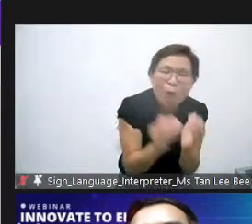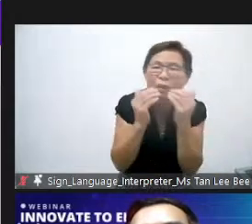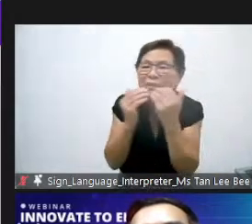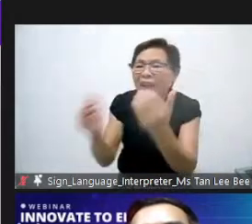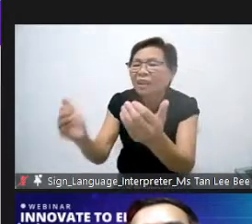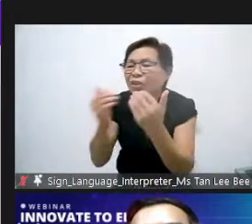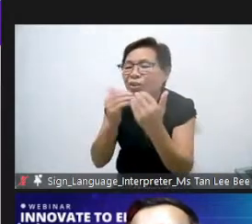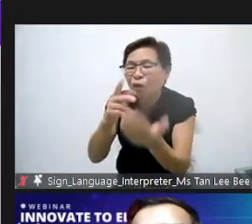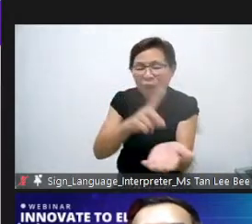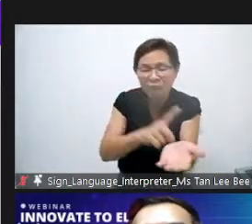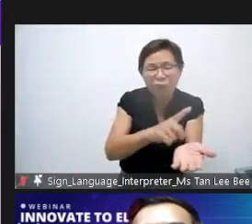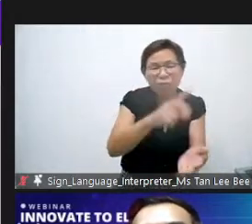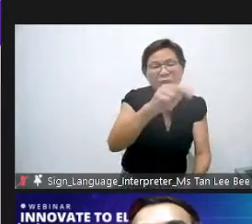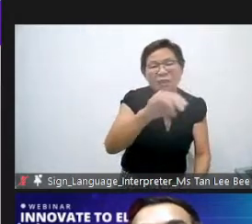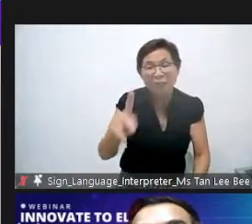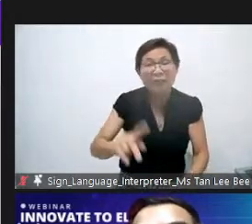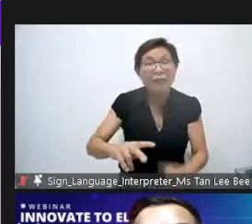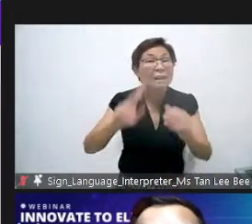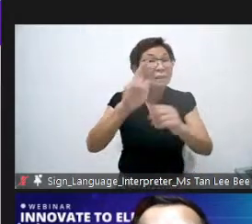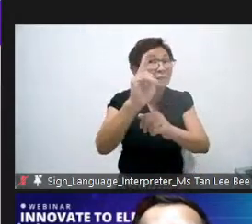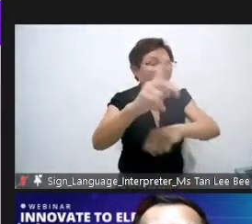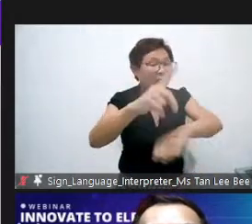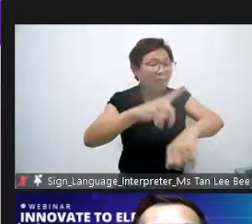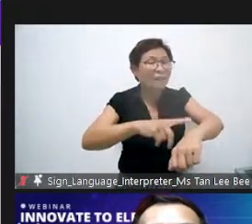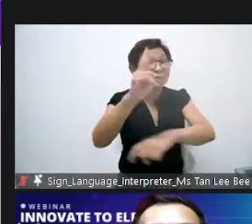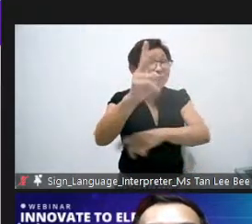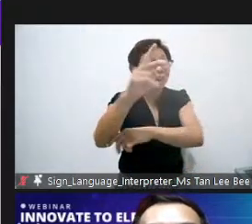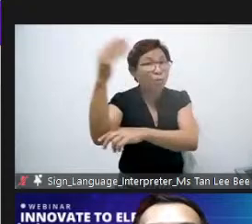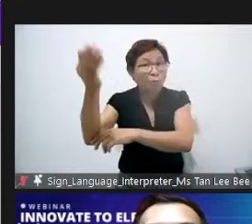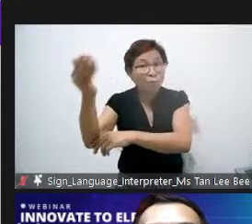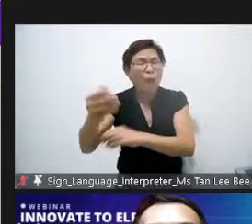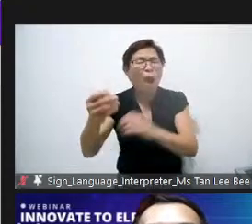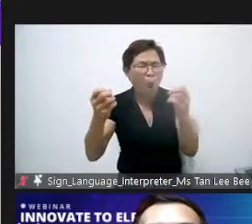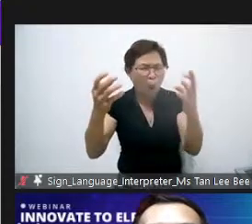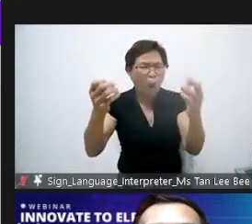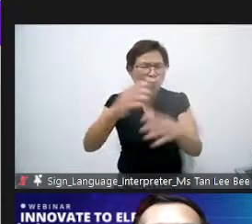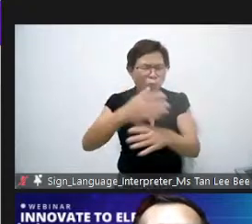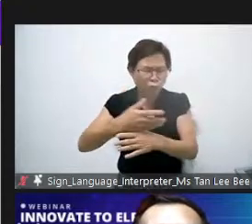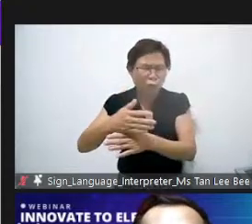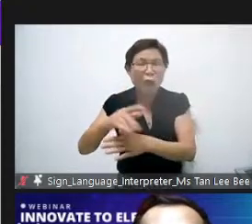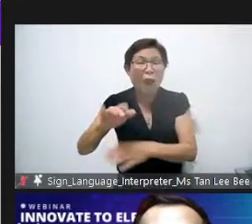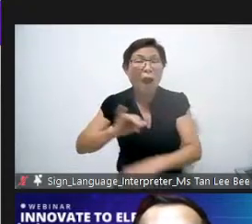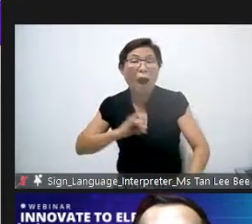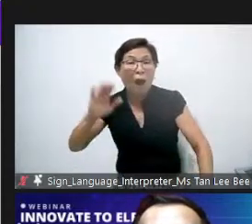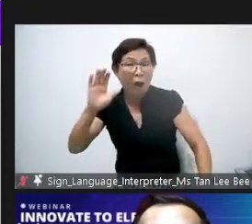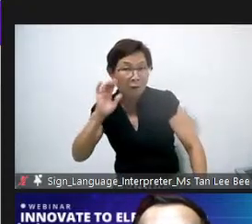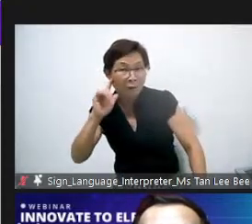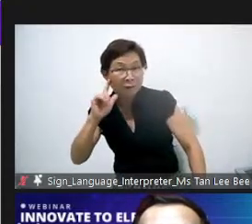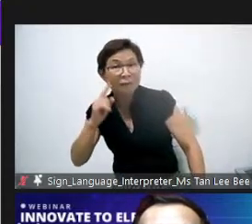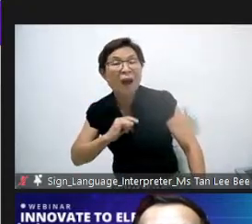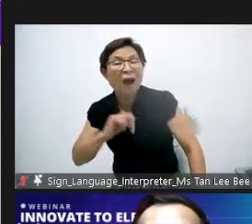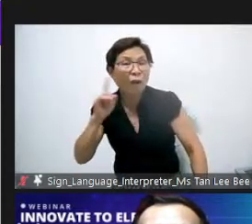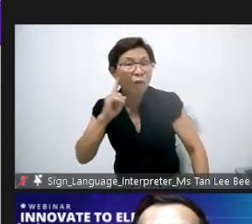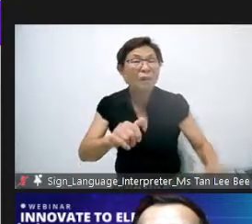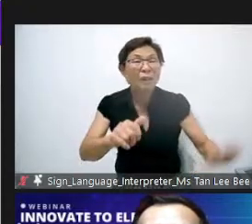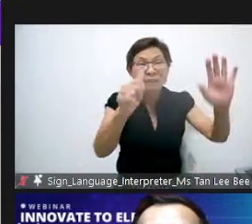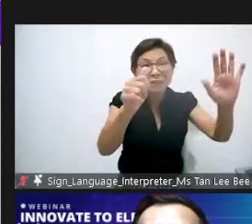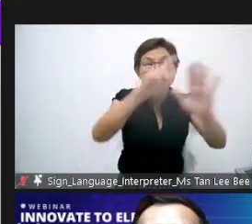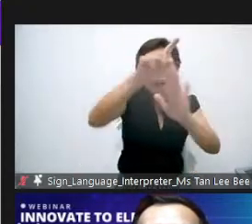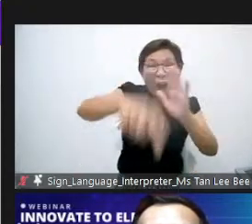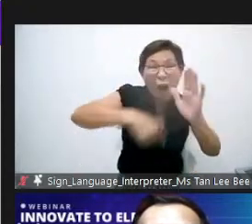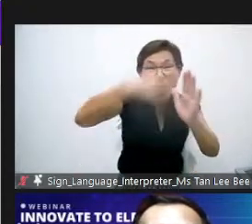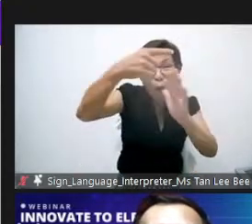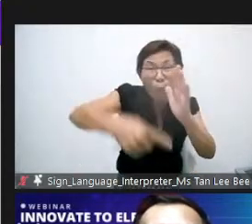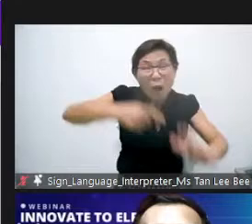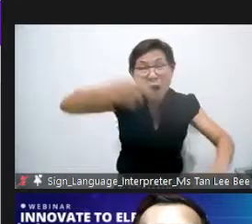Dr. Ni. We look forward to a second session. Now, I'm sure there are a lot for you to share. I heard that you normally do 6 hours of lectures, but